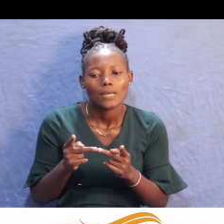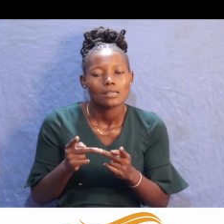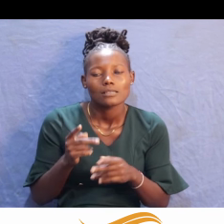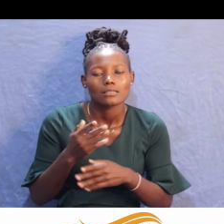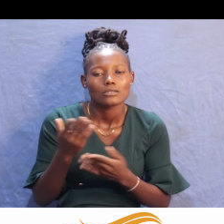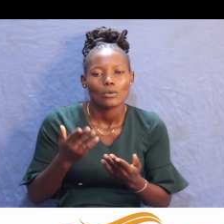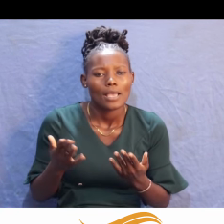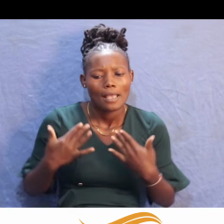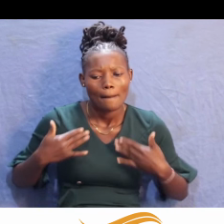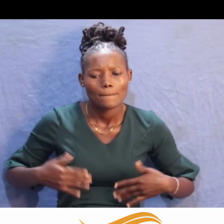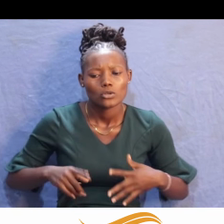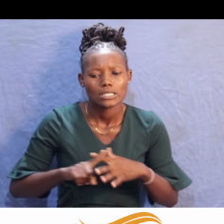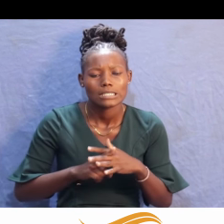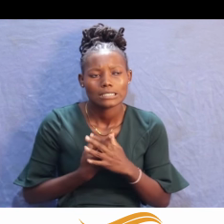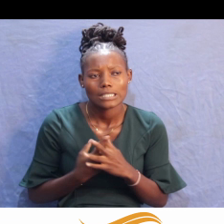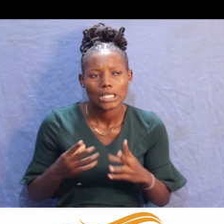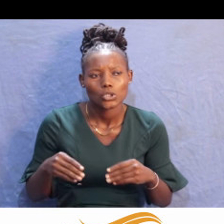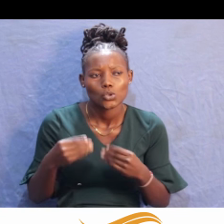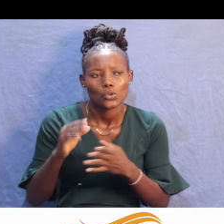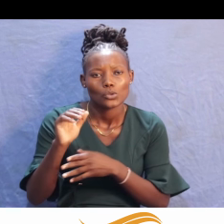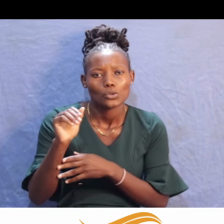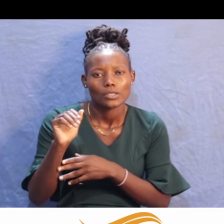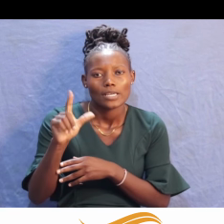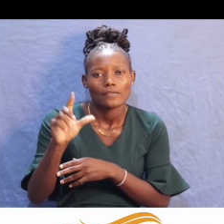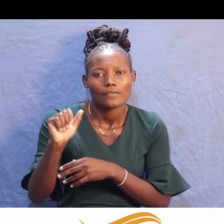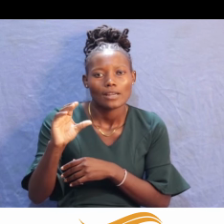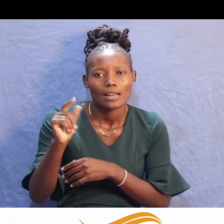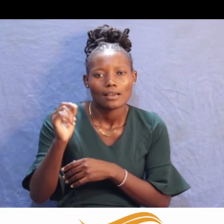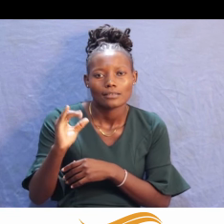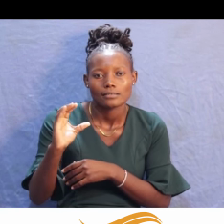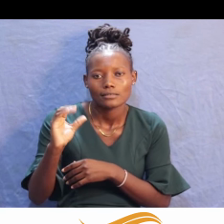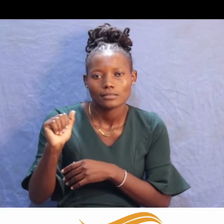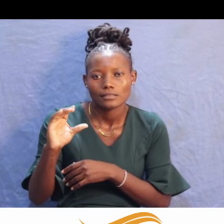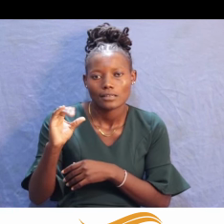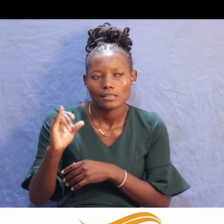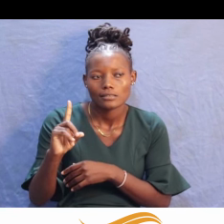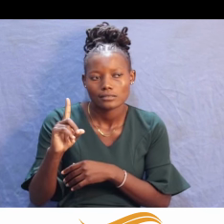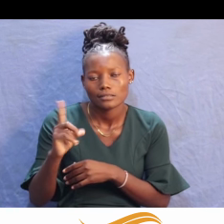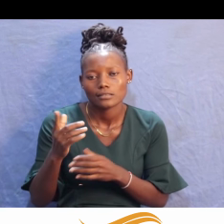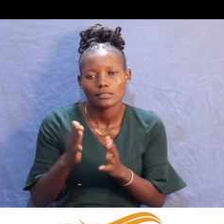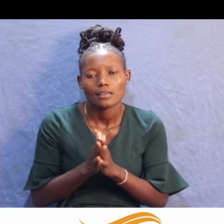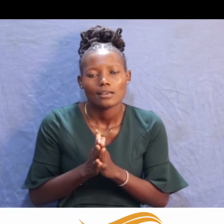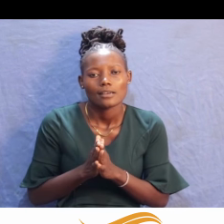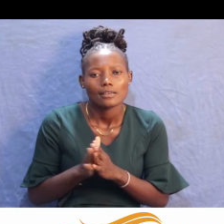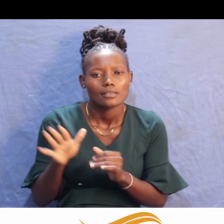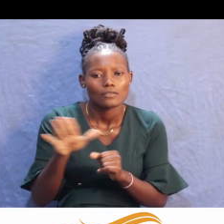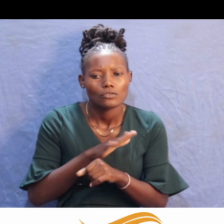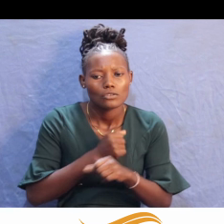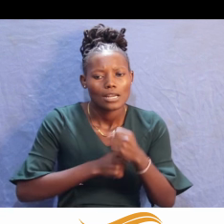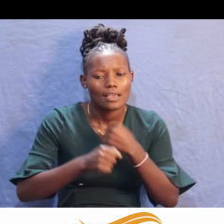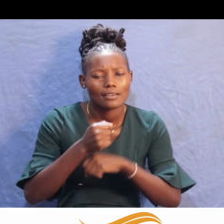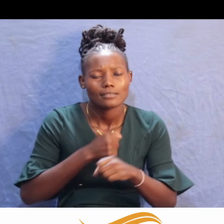lactic acid. You're going to raise it up where the athlete can tolerate